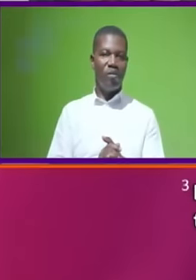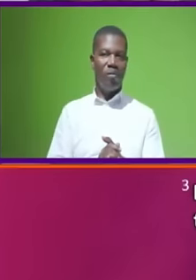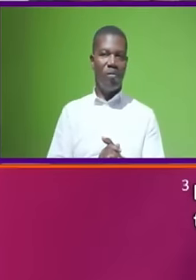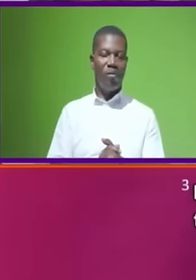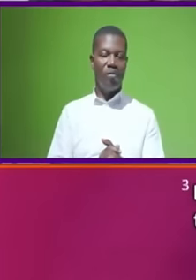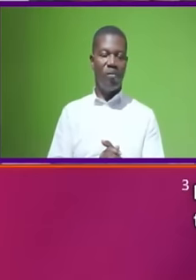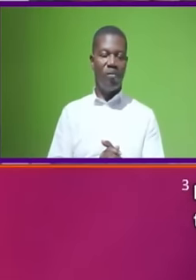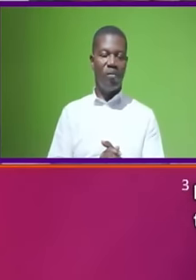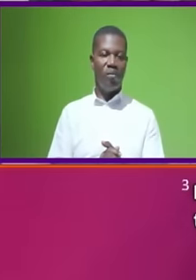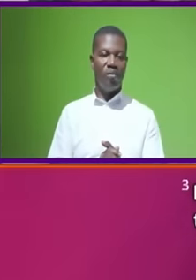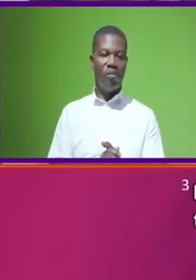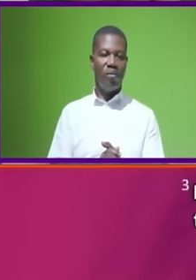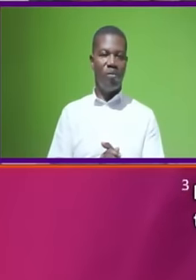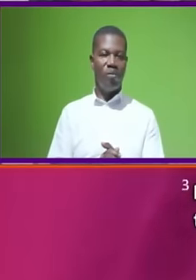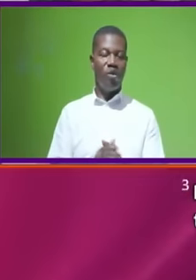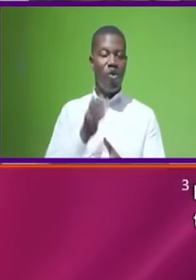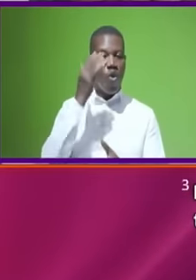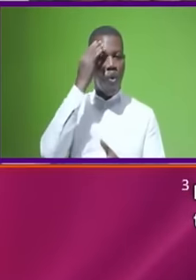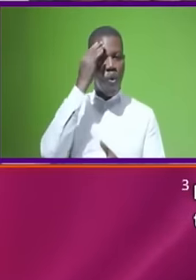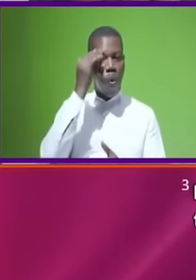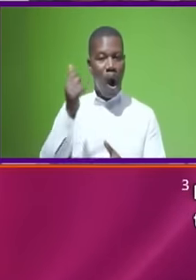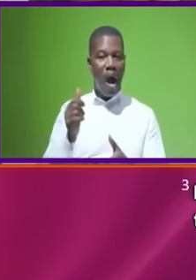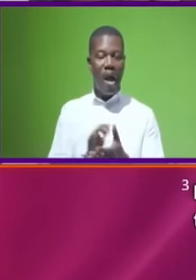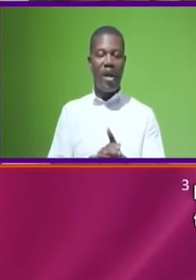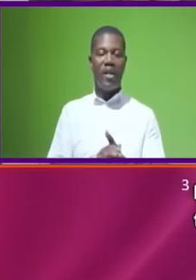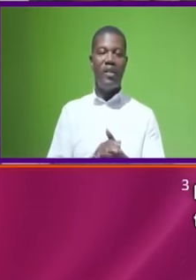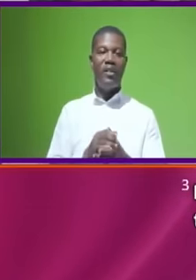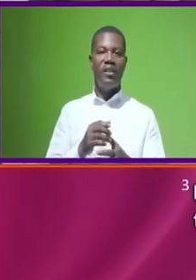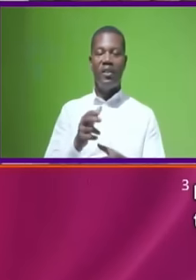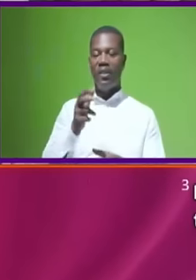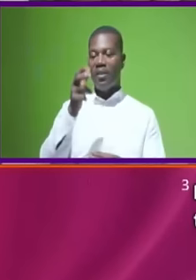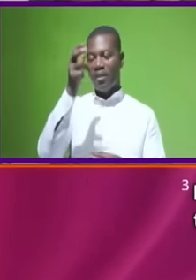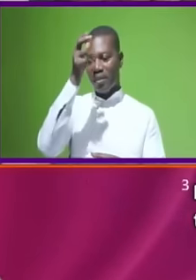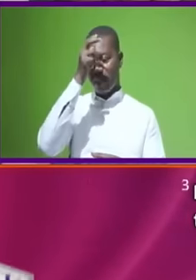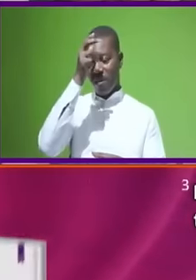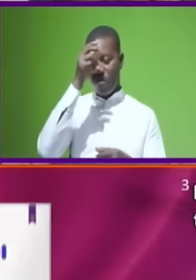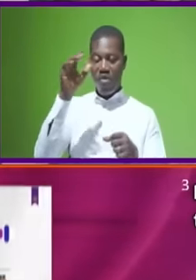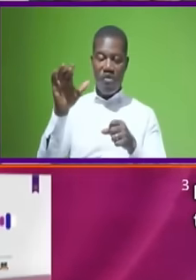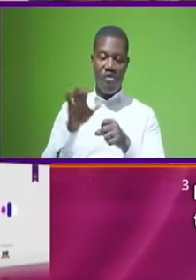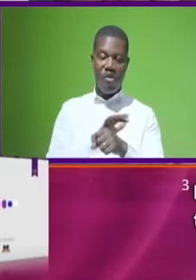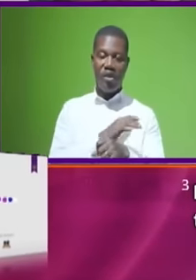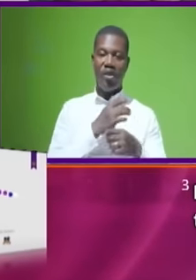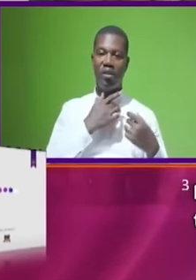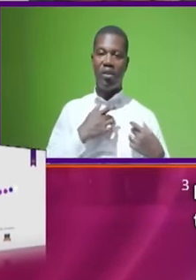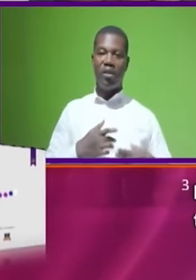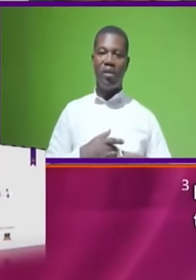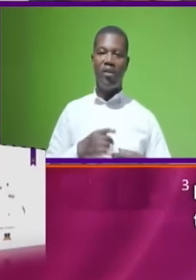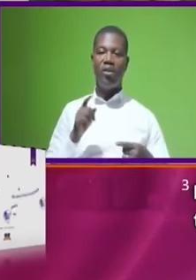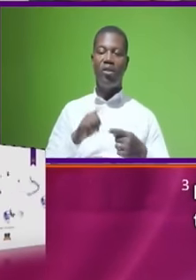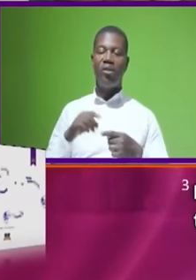Peter, he said, why has Satan filled thy heart to lie to the Holy Ghost? To